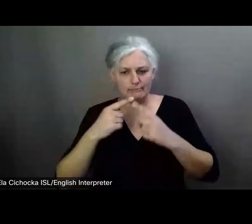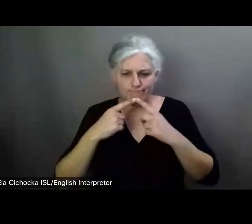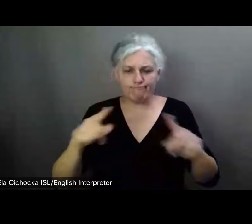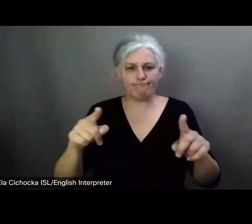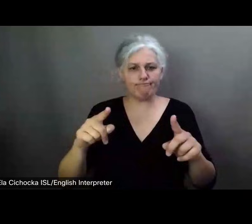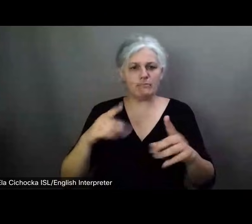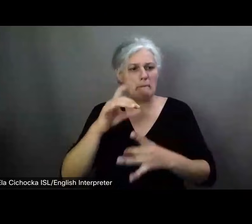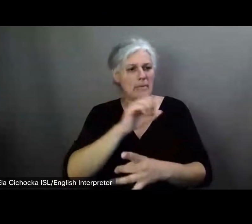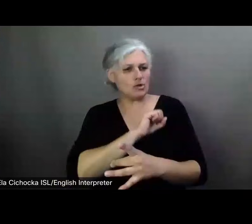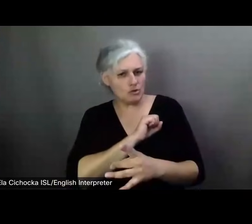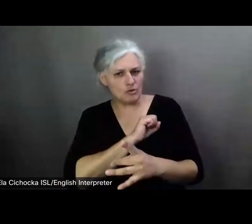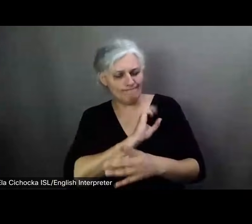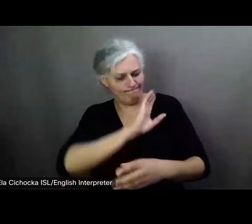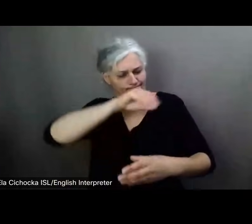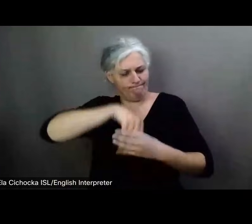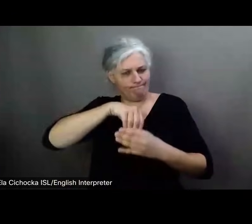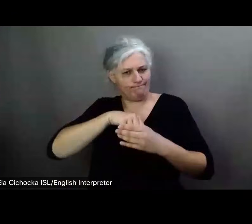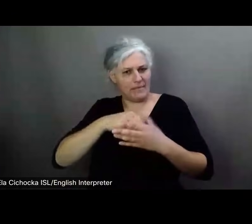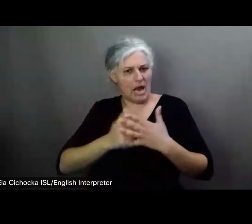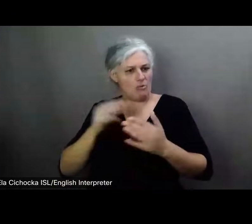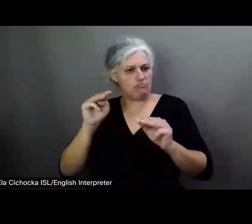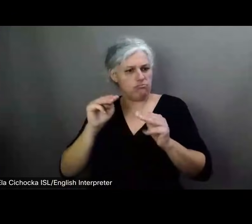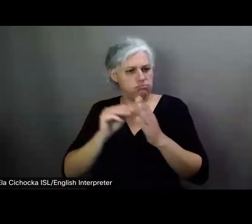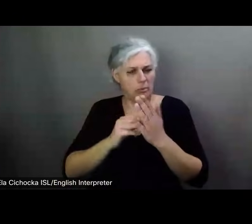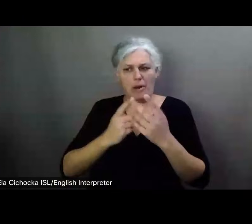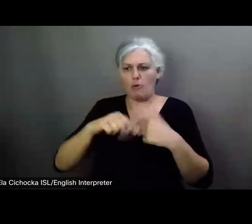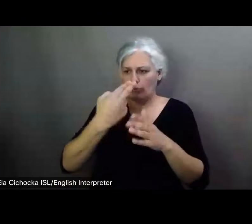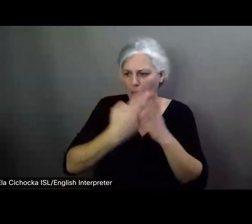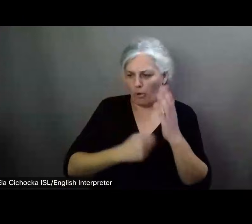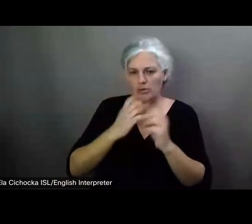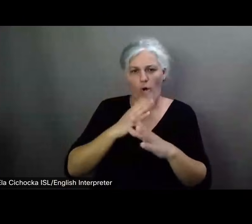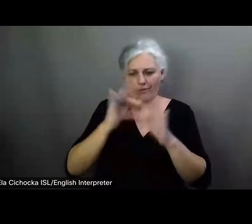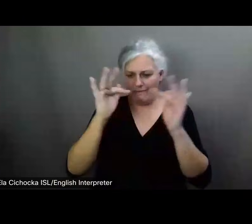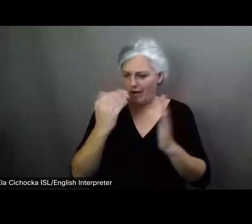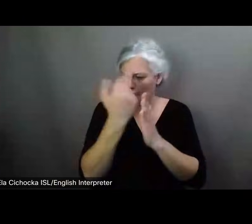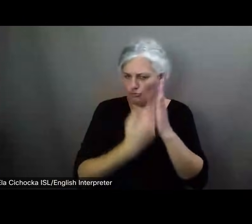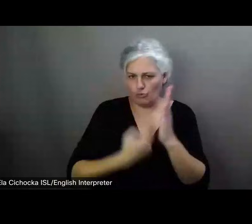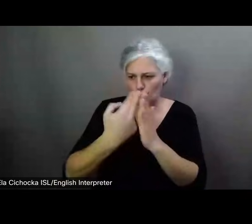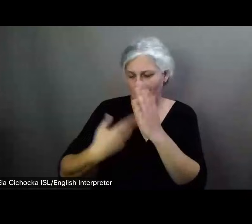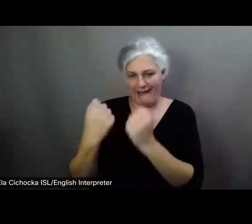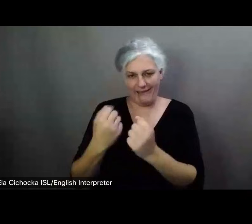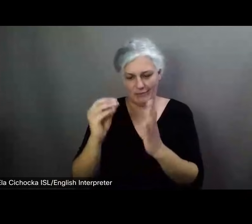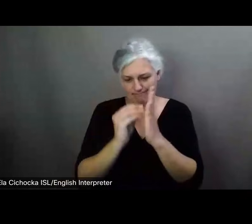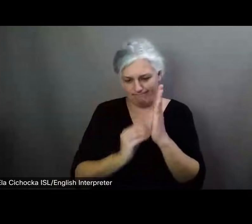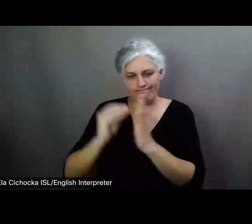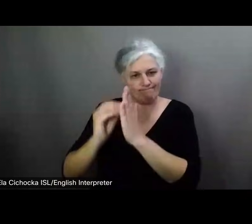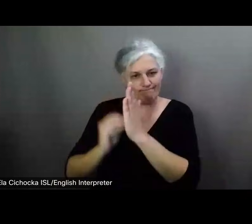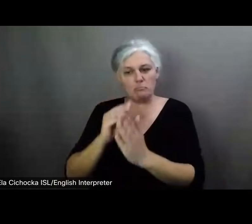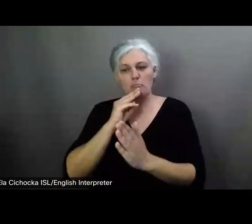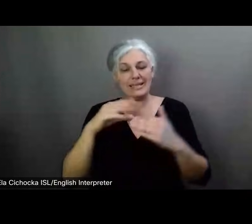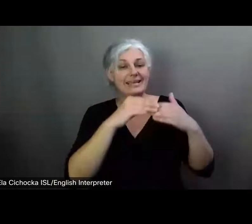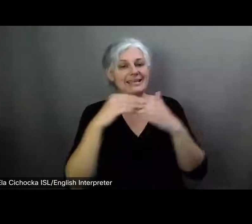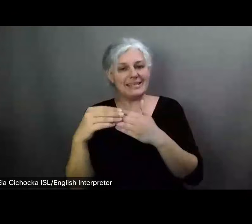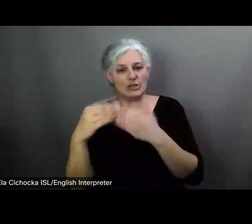open disclosure is embedded in our governance frameworks, all our reports, all our response mechanisms, and it means by leading by